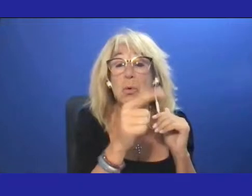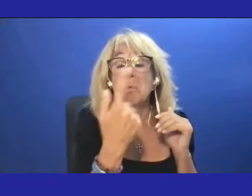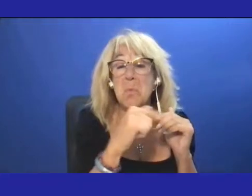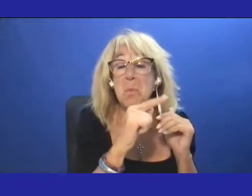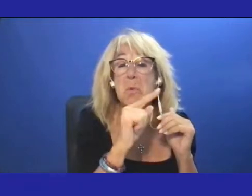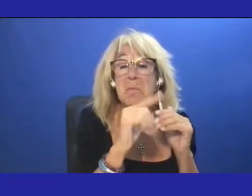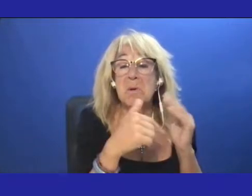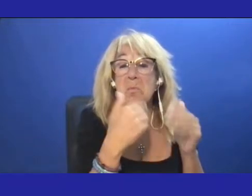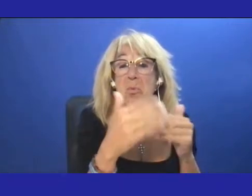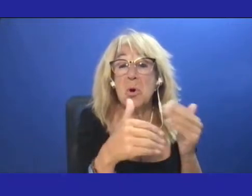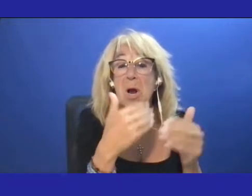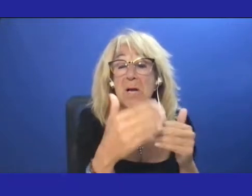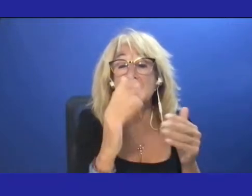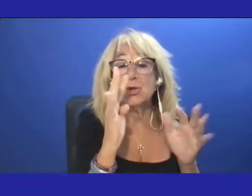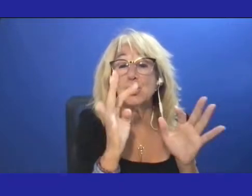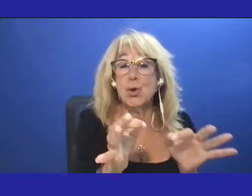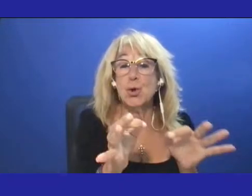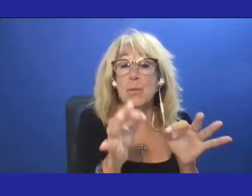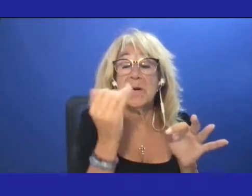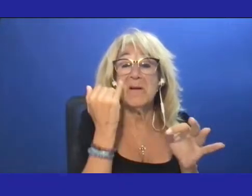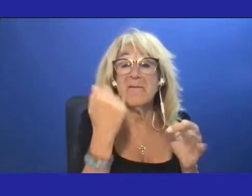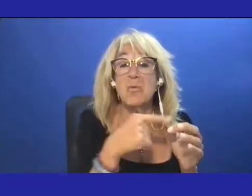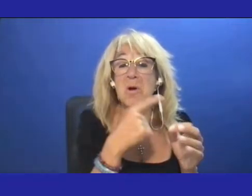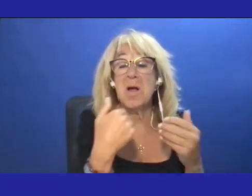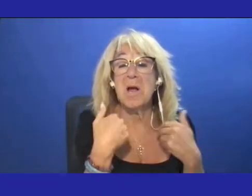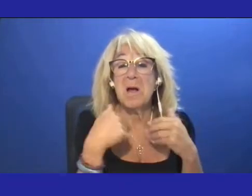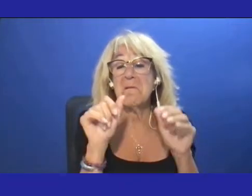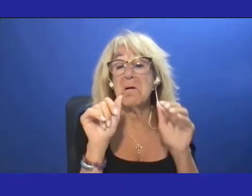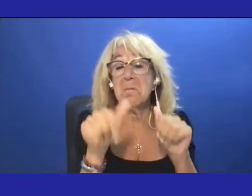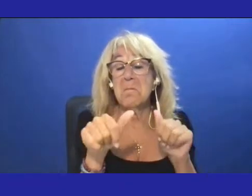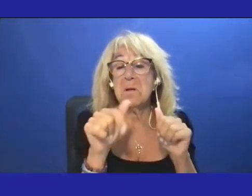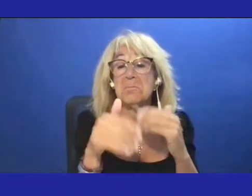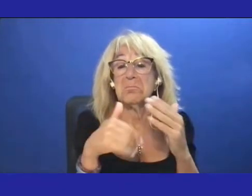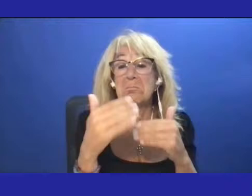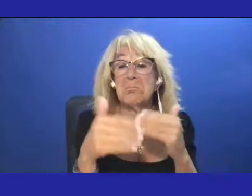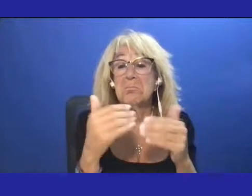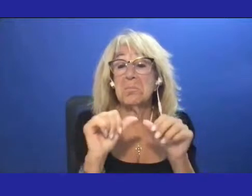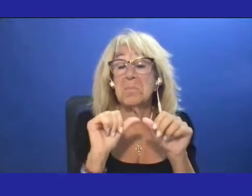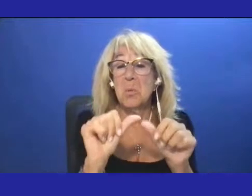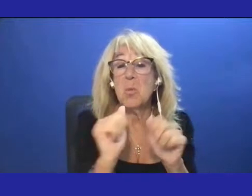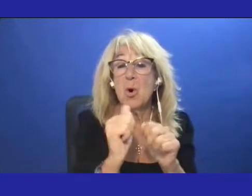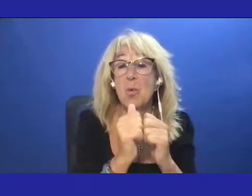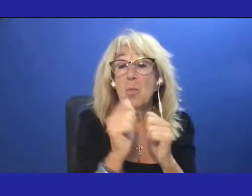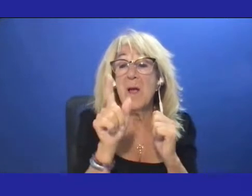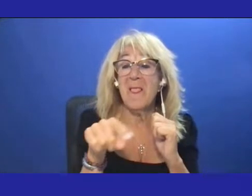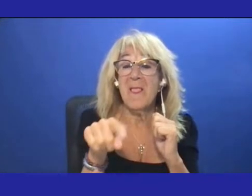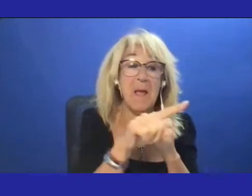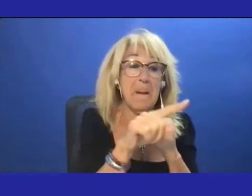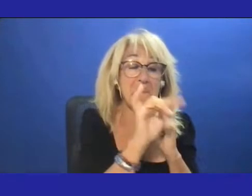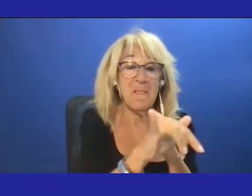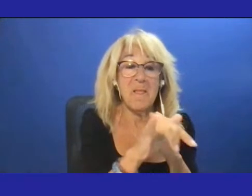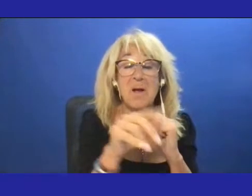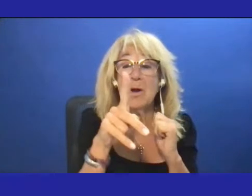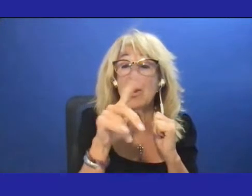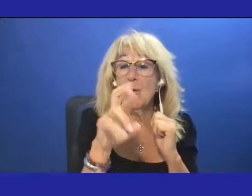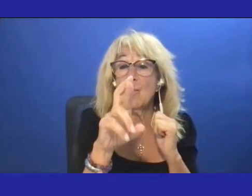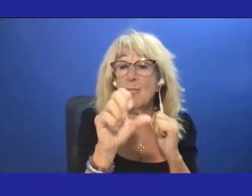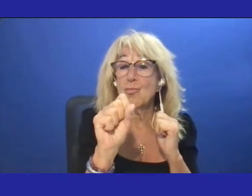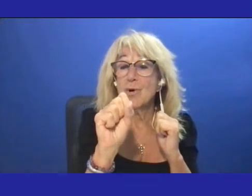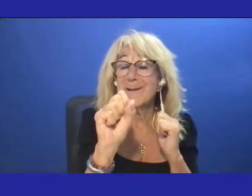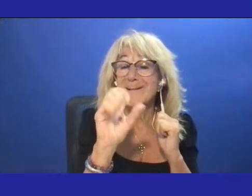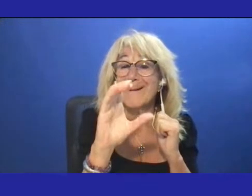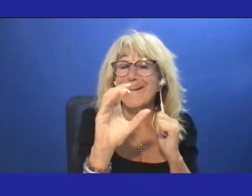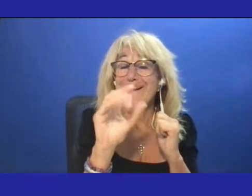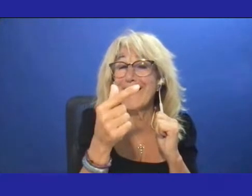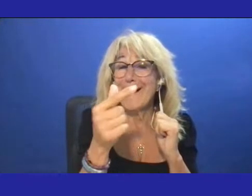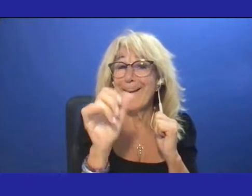now determine if we have the ability to continue working with them, Press Ganey, which is our current authorized vendor, and